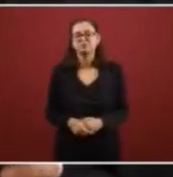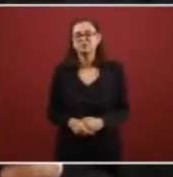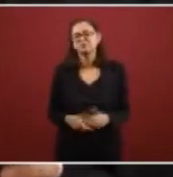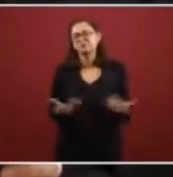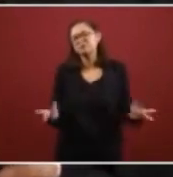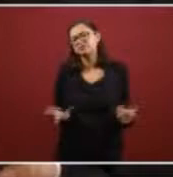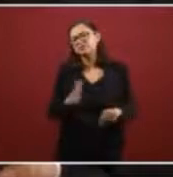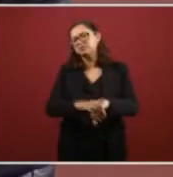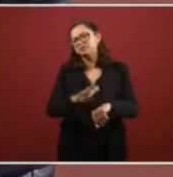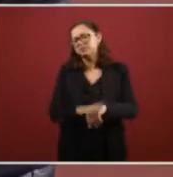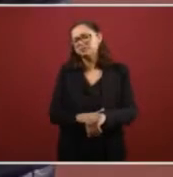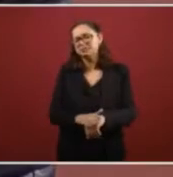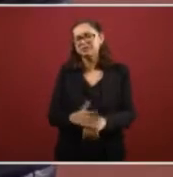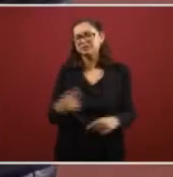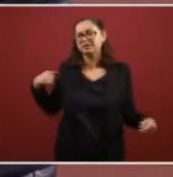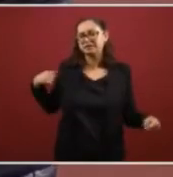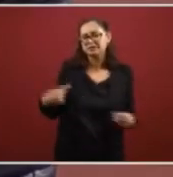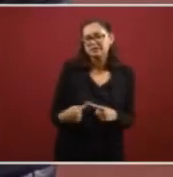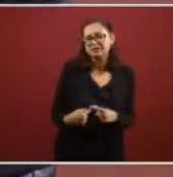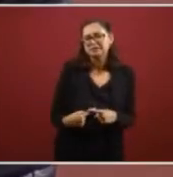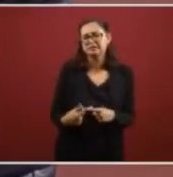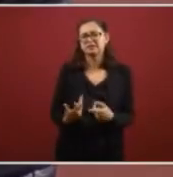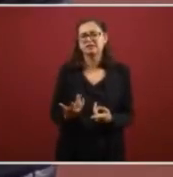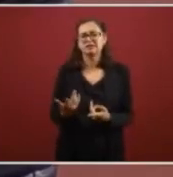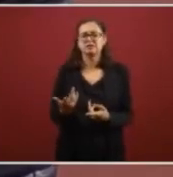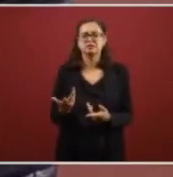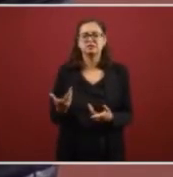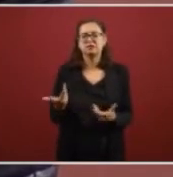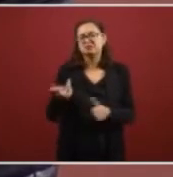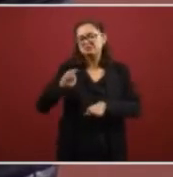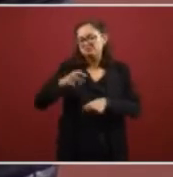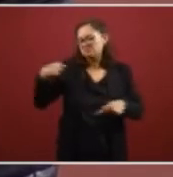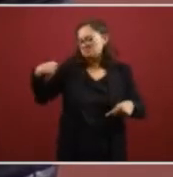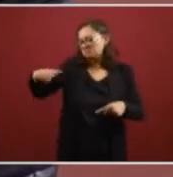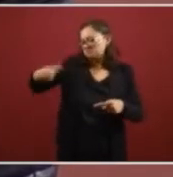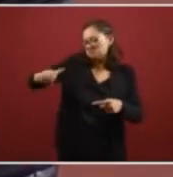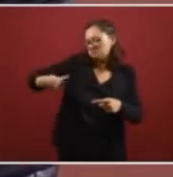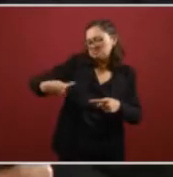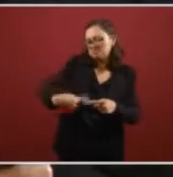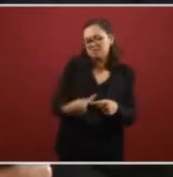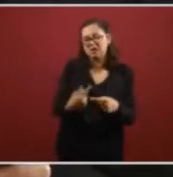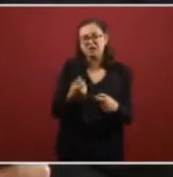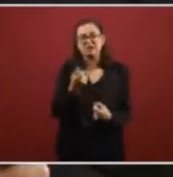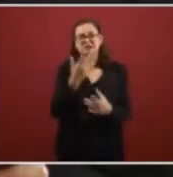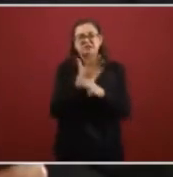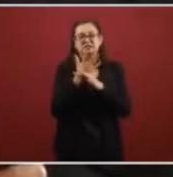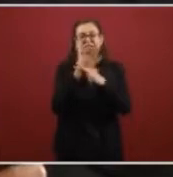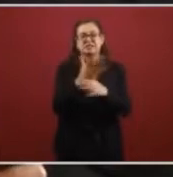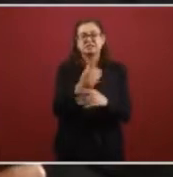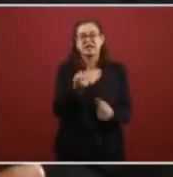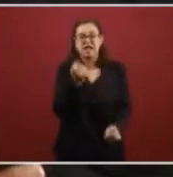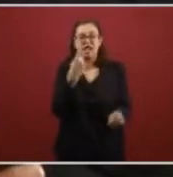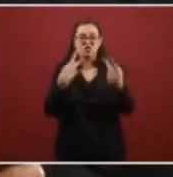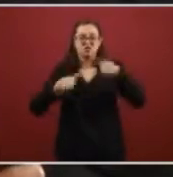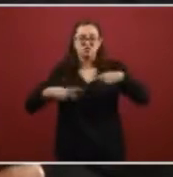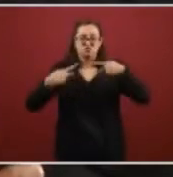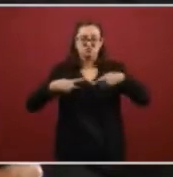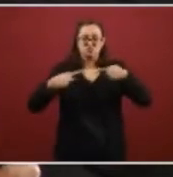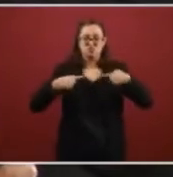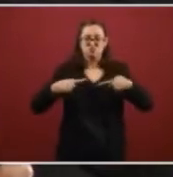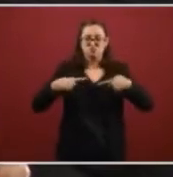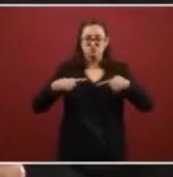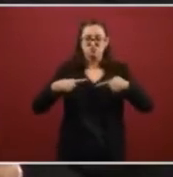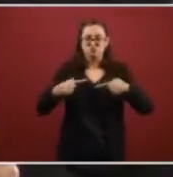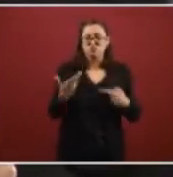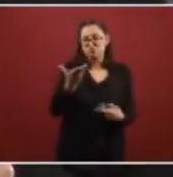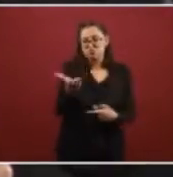So what are you going to say regarding the versions that have been circulating in the last few days that people from your